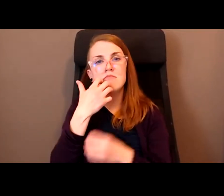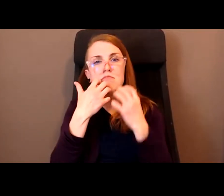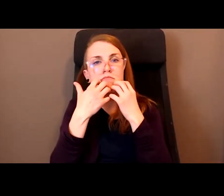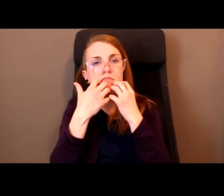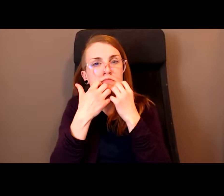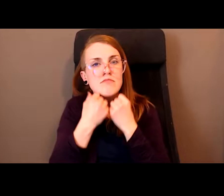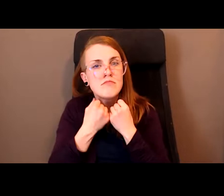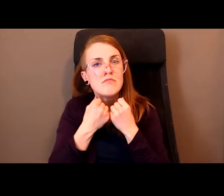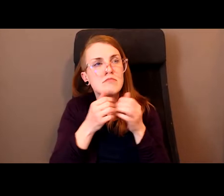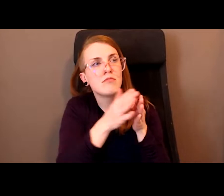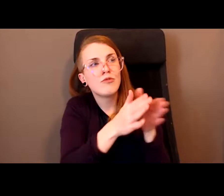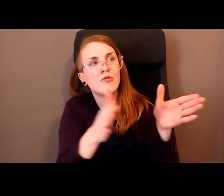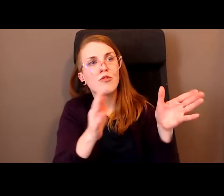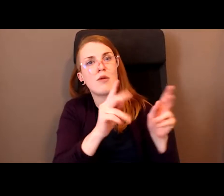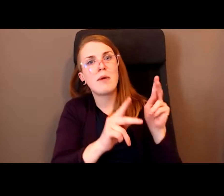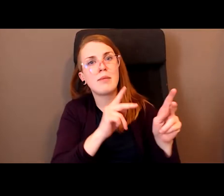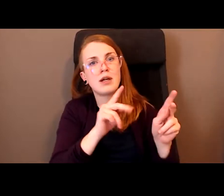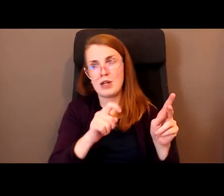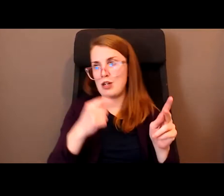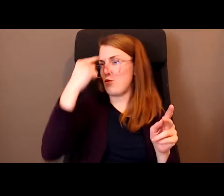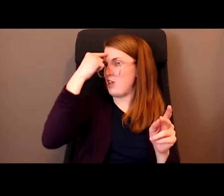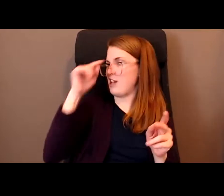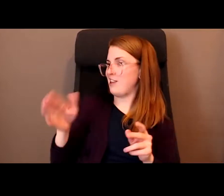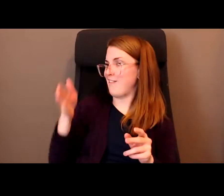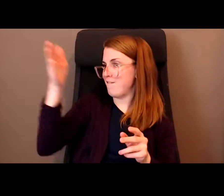think about what the future could be.